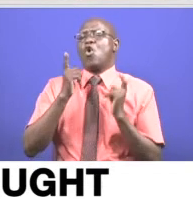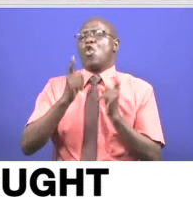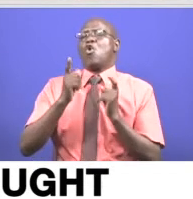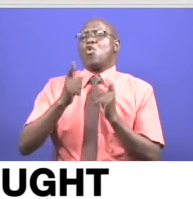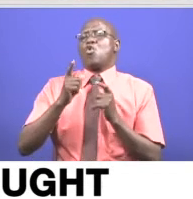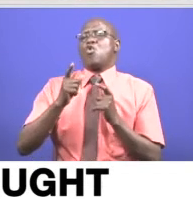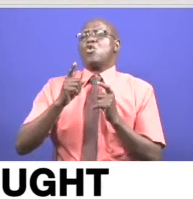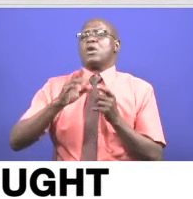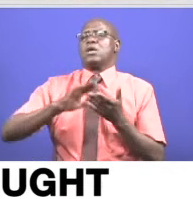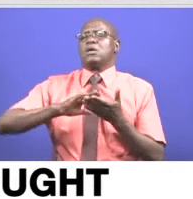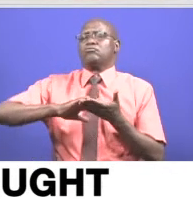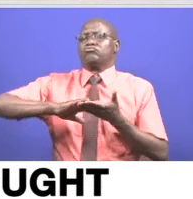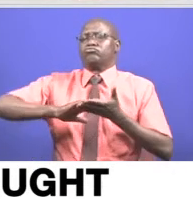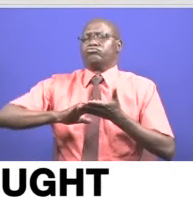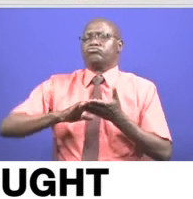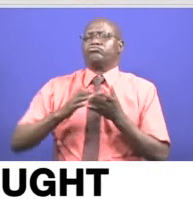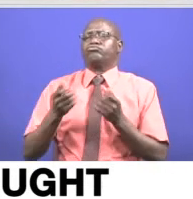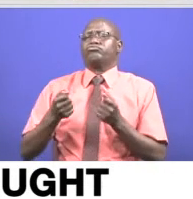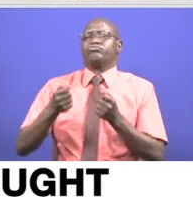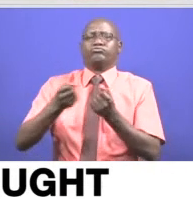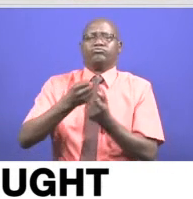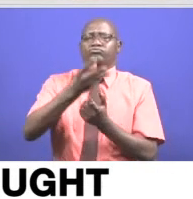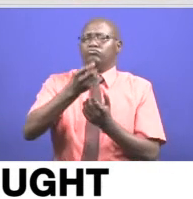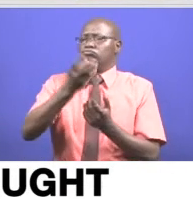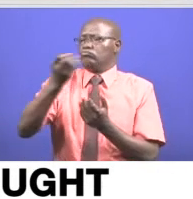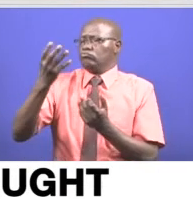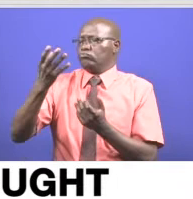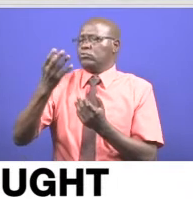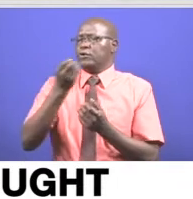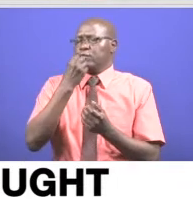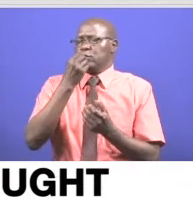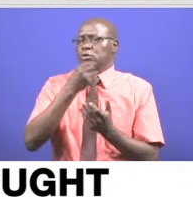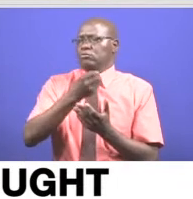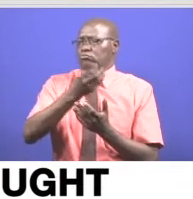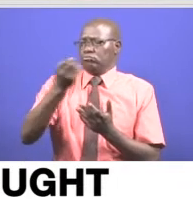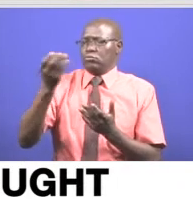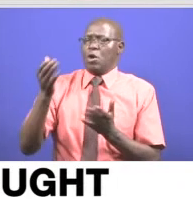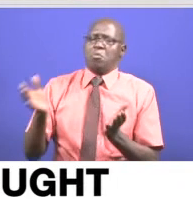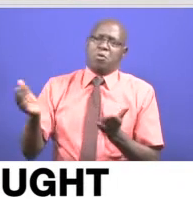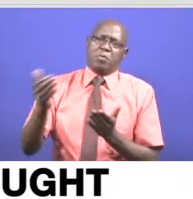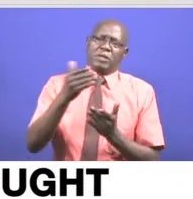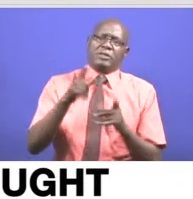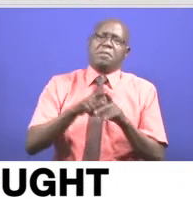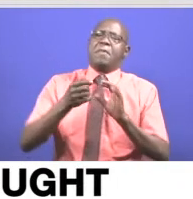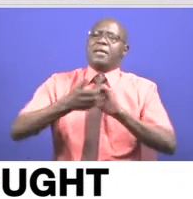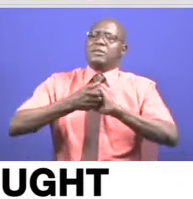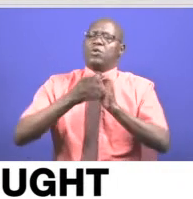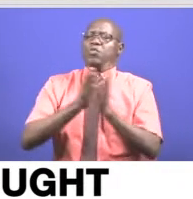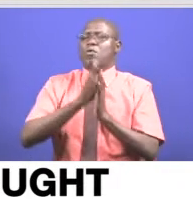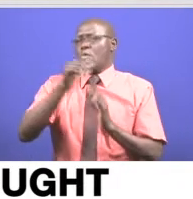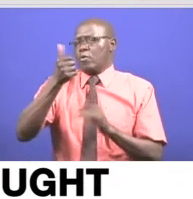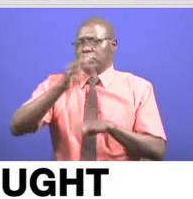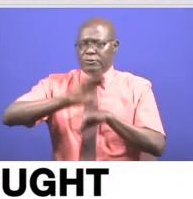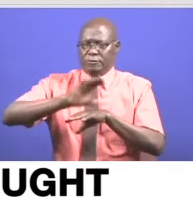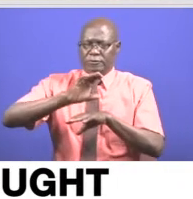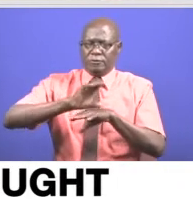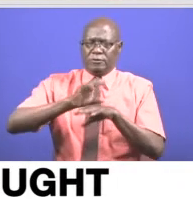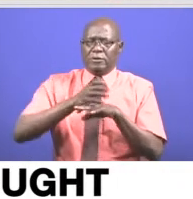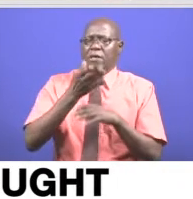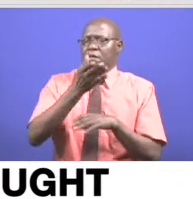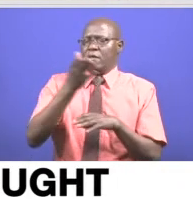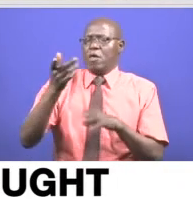areas where our churches in those areas will mobilize, but also partner with other churches where they already